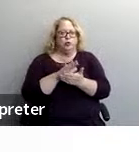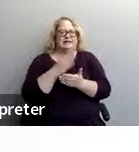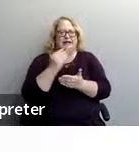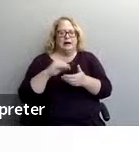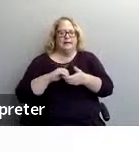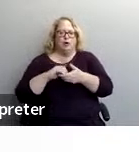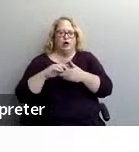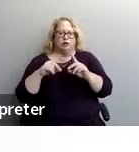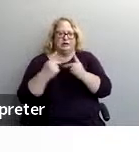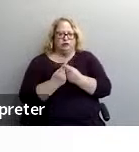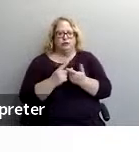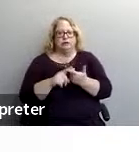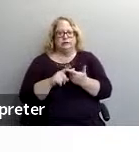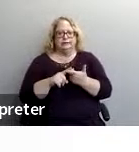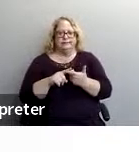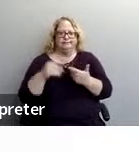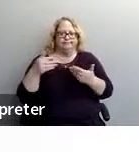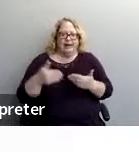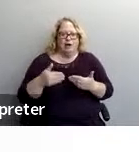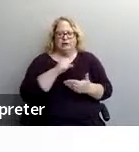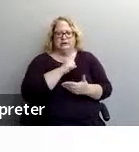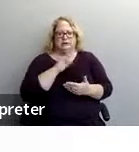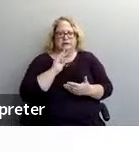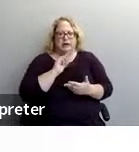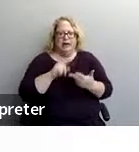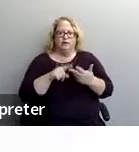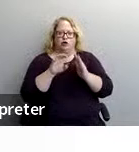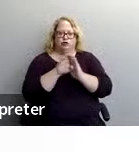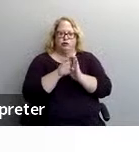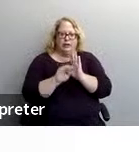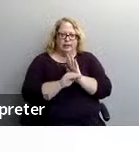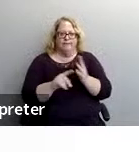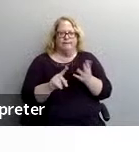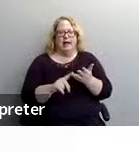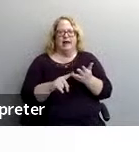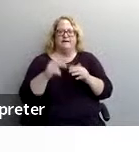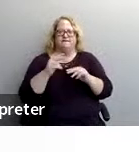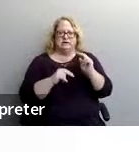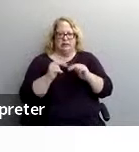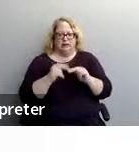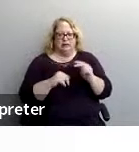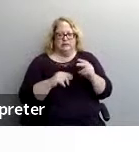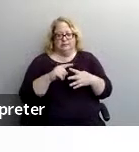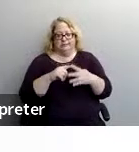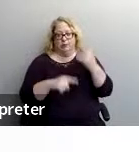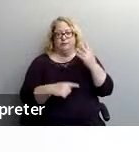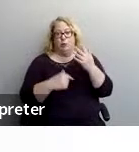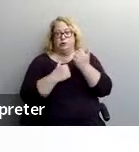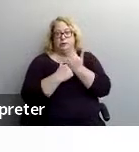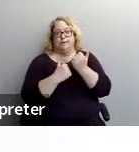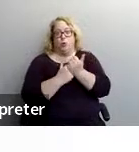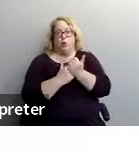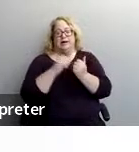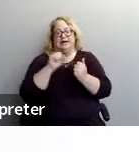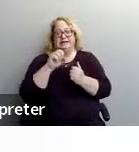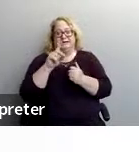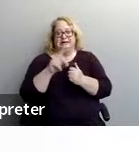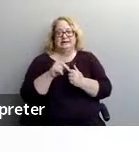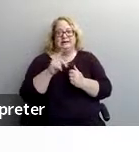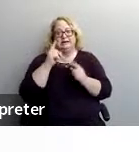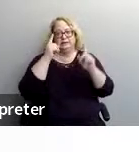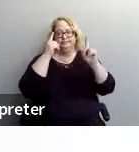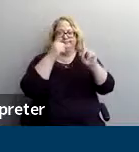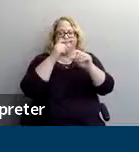districts. We look at staffing, we look at our curricular support, and then we look at facilities. Those four goals support the mission, vision, and values of the